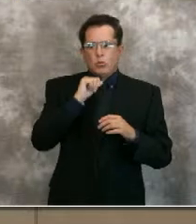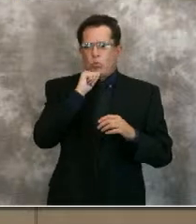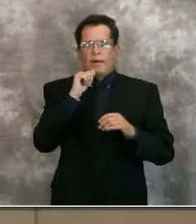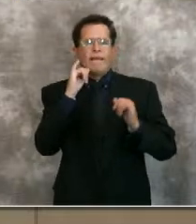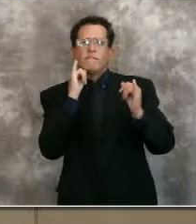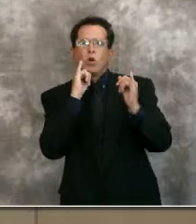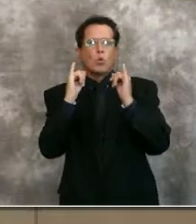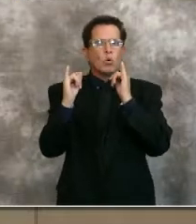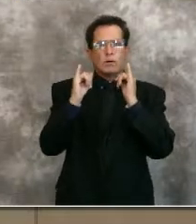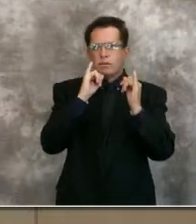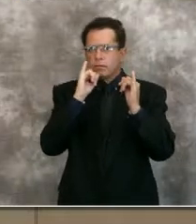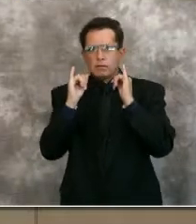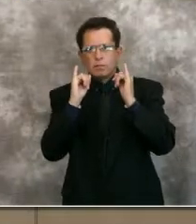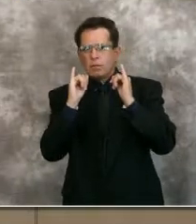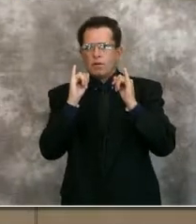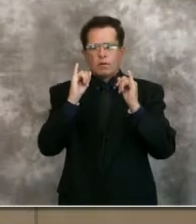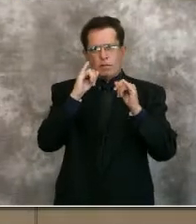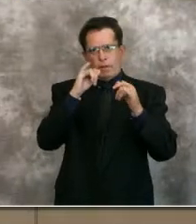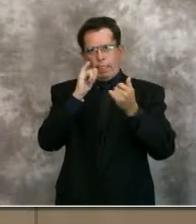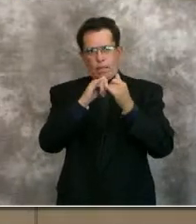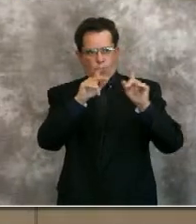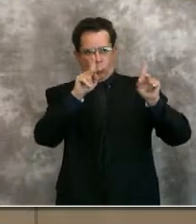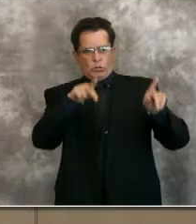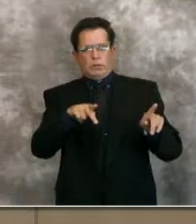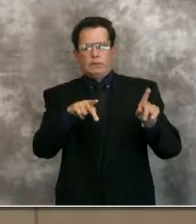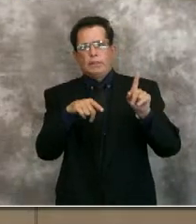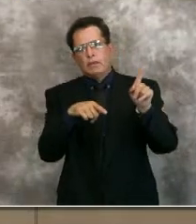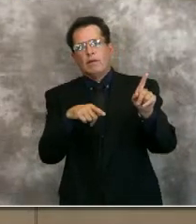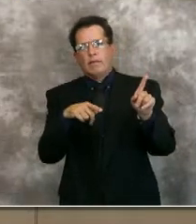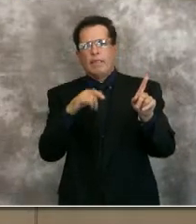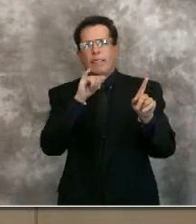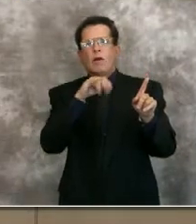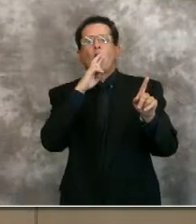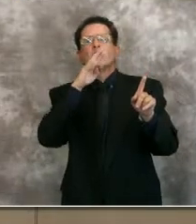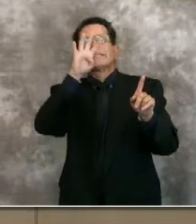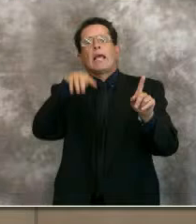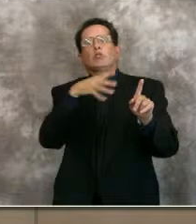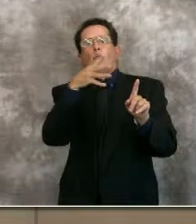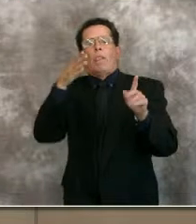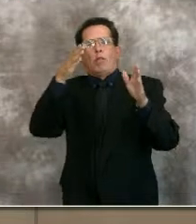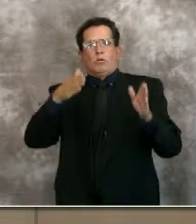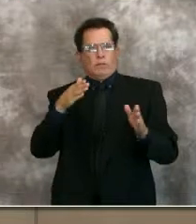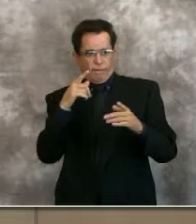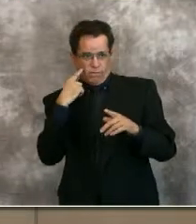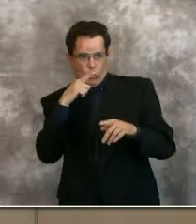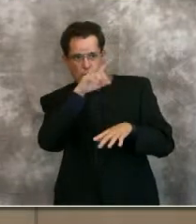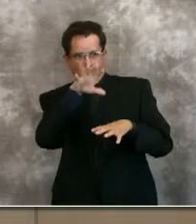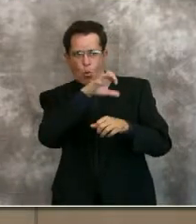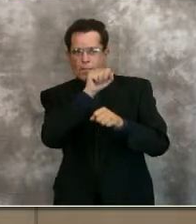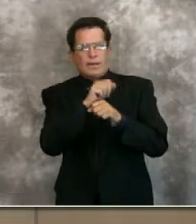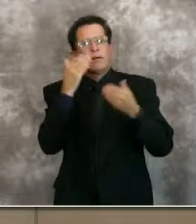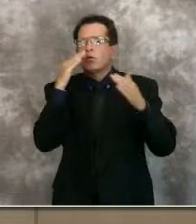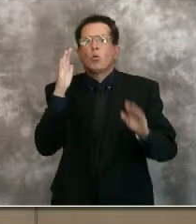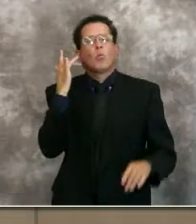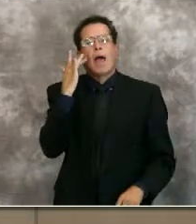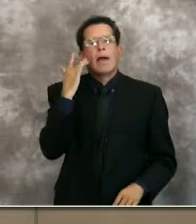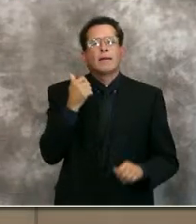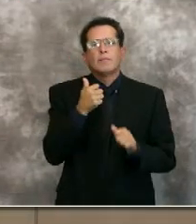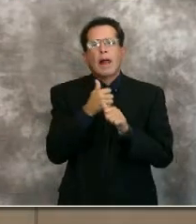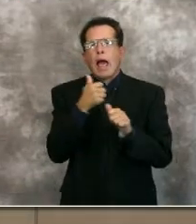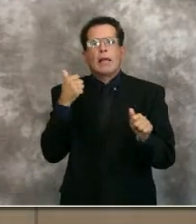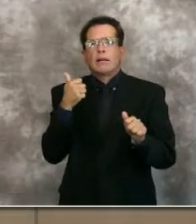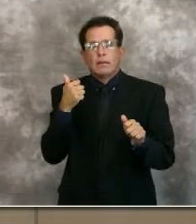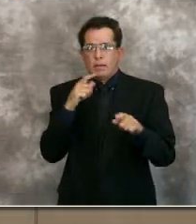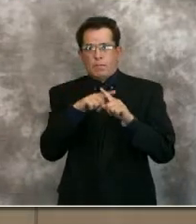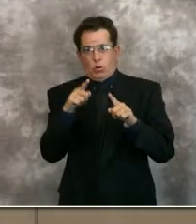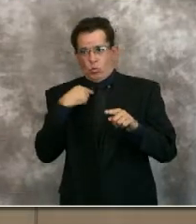or gather information, Paul, from individuals that are scheduling, so not sure. But I would imagine with our sharing information